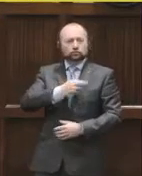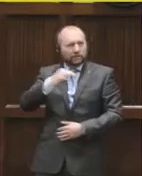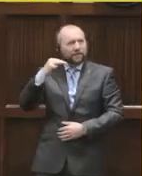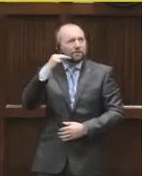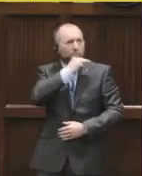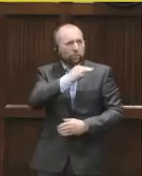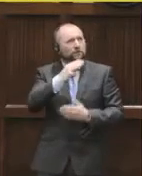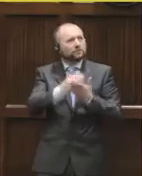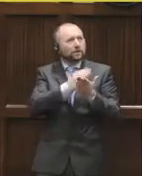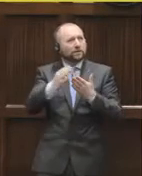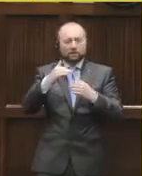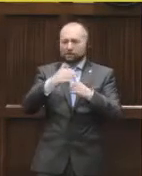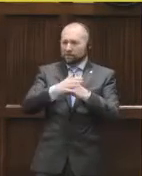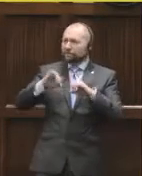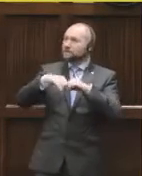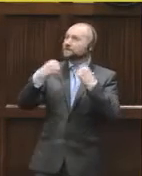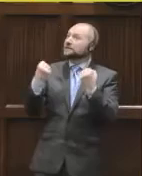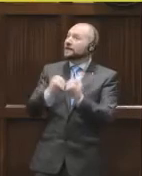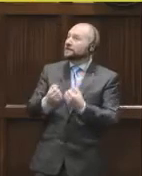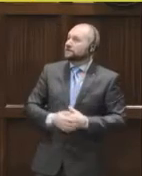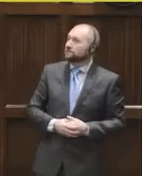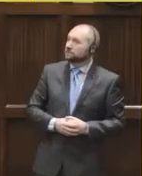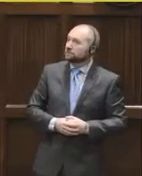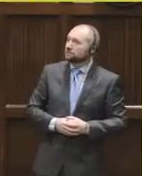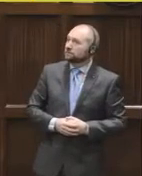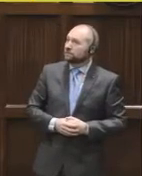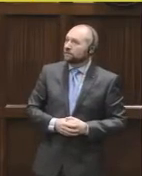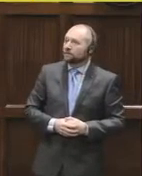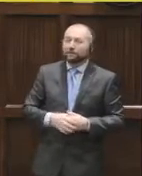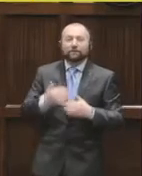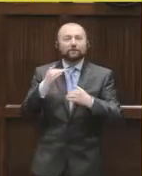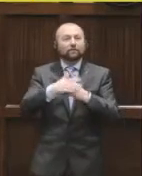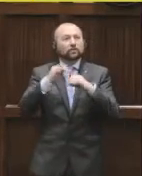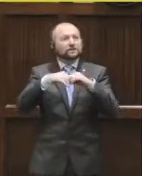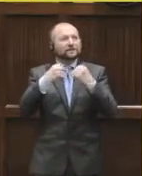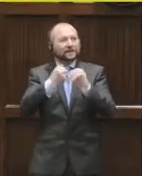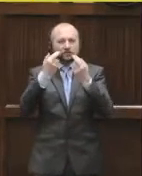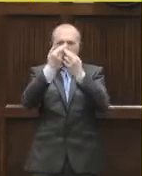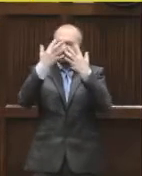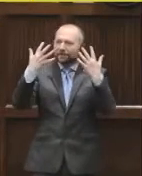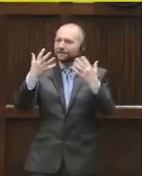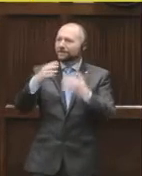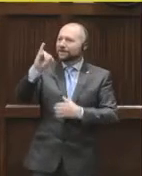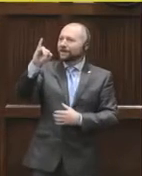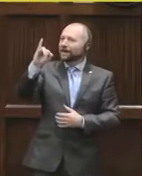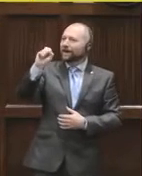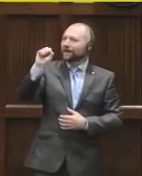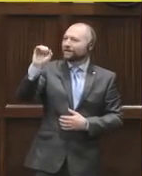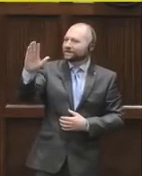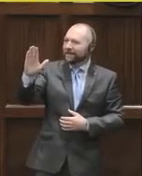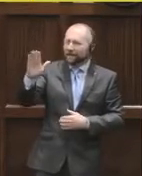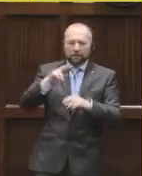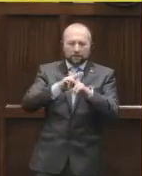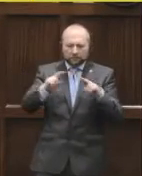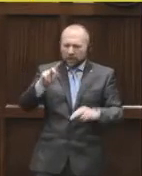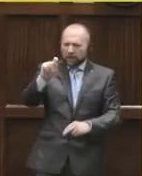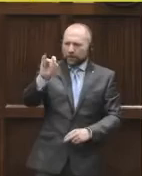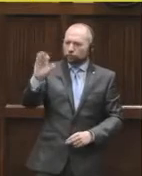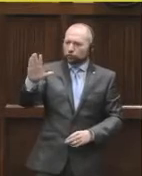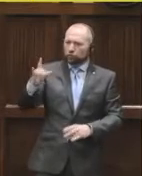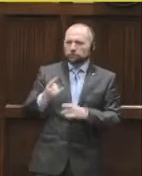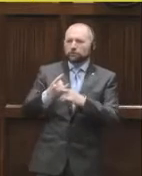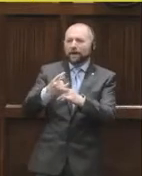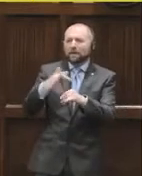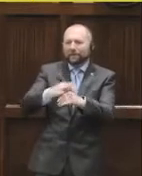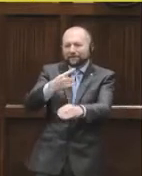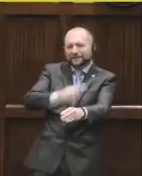wider society, realising that ISL isn't a tool used to overcome a disability. It